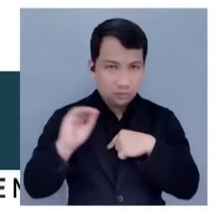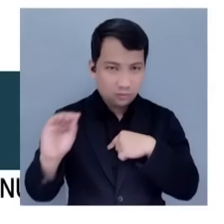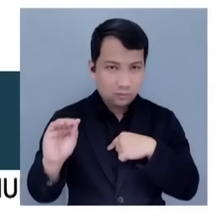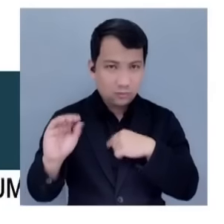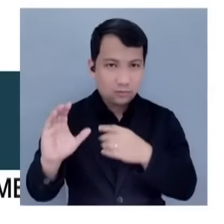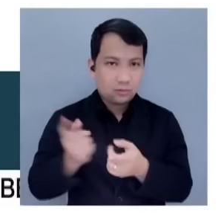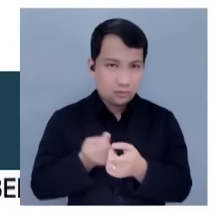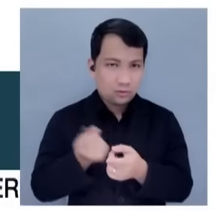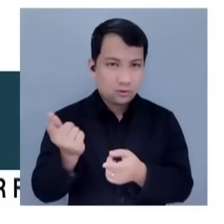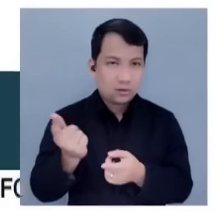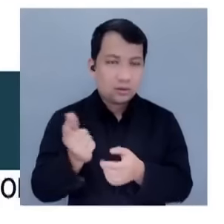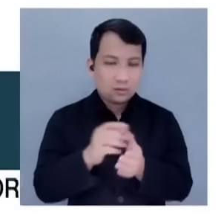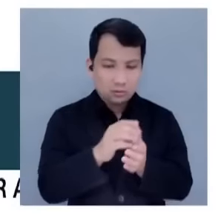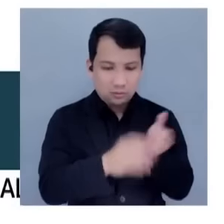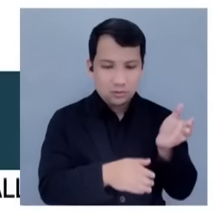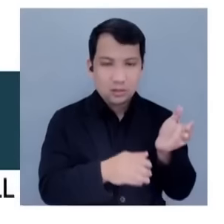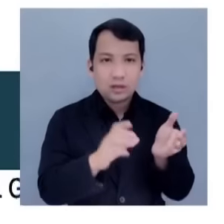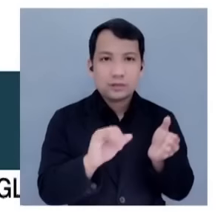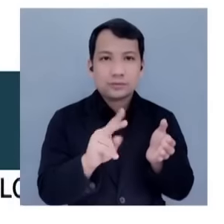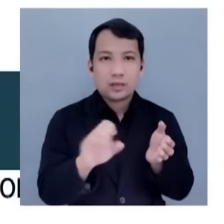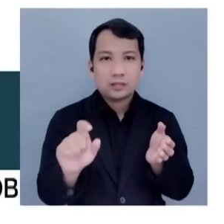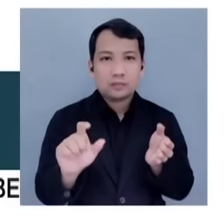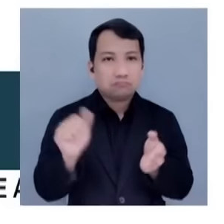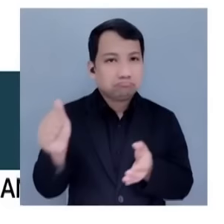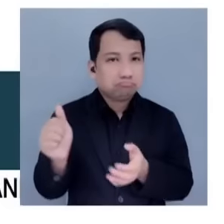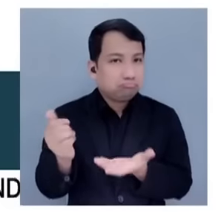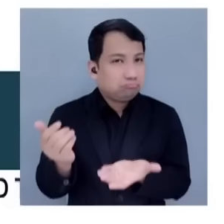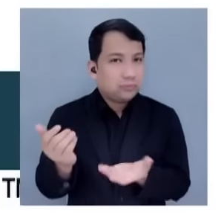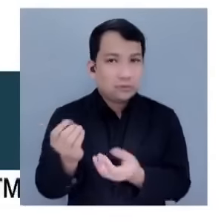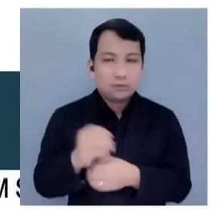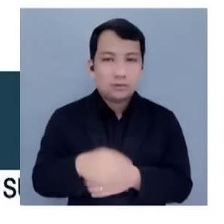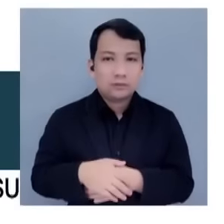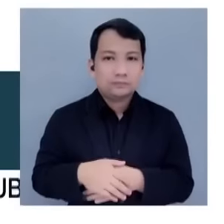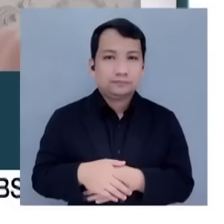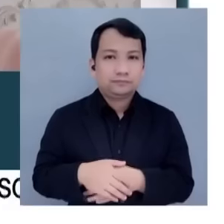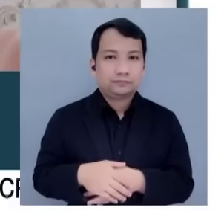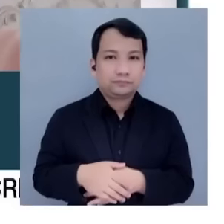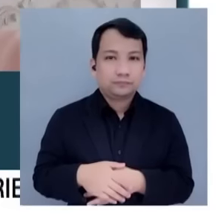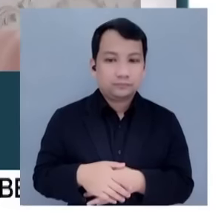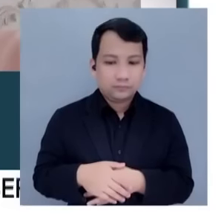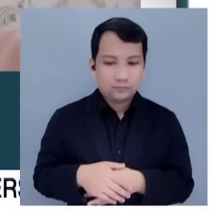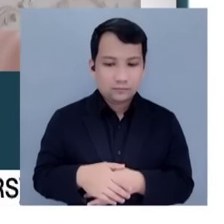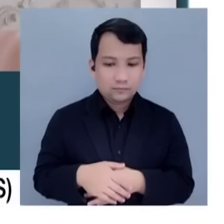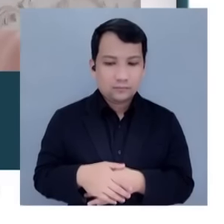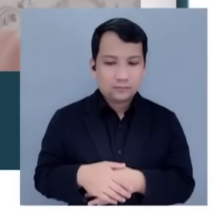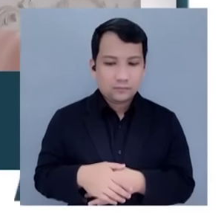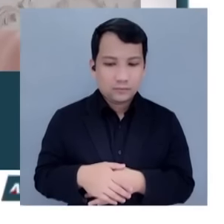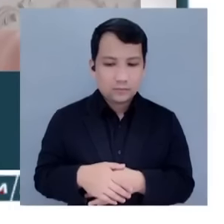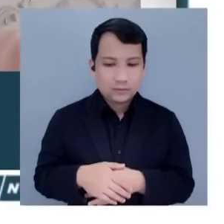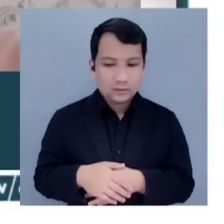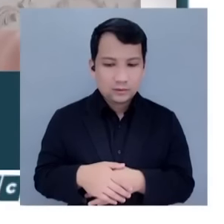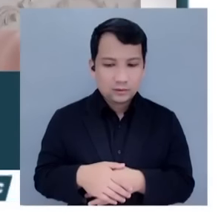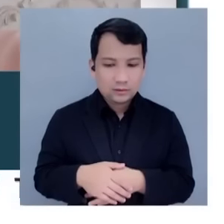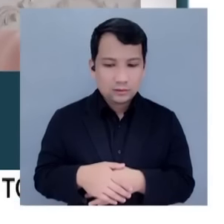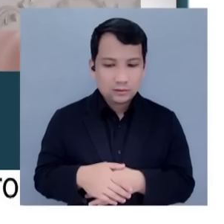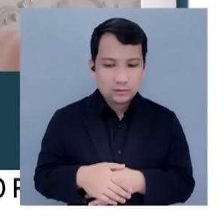channel herself or himself? Well, that's a good question. No? But